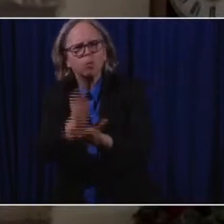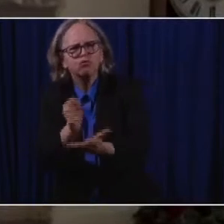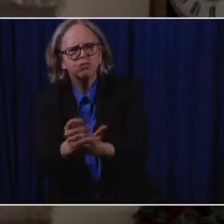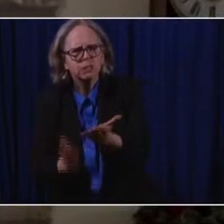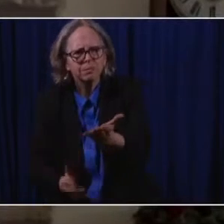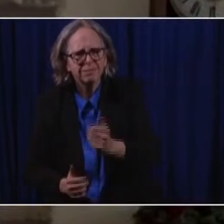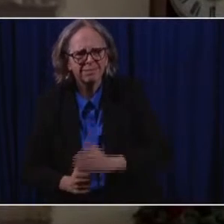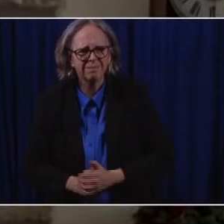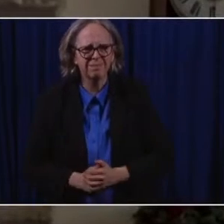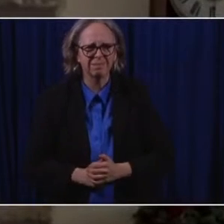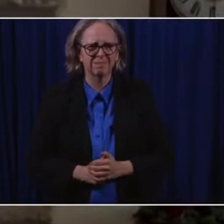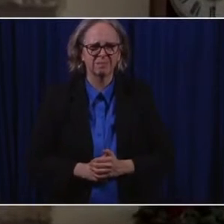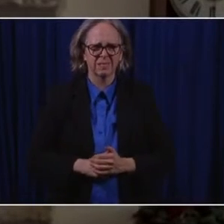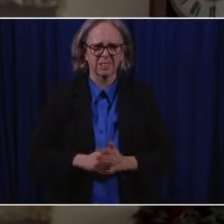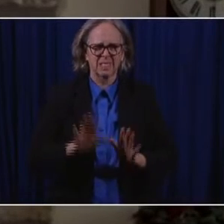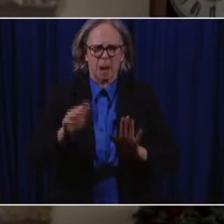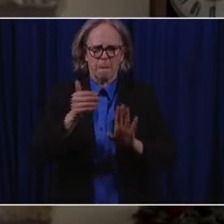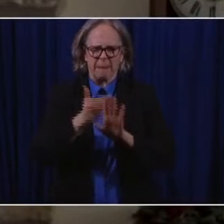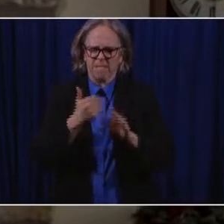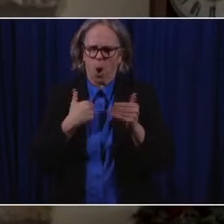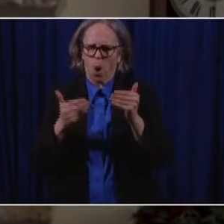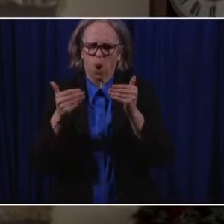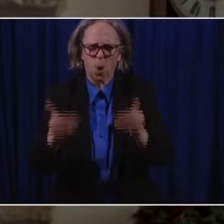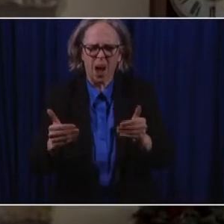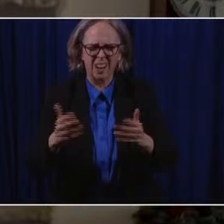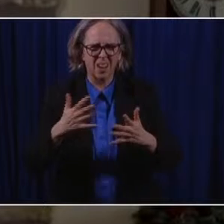Before we go to the next question, Dan, let me